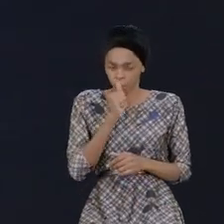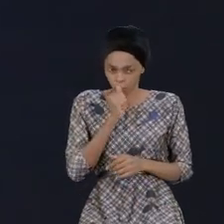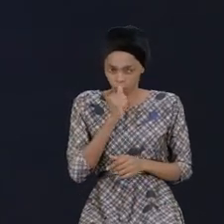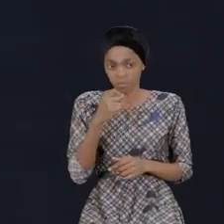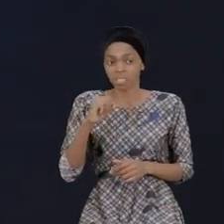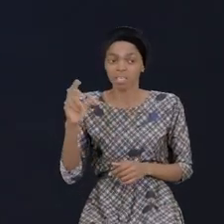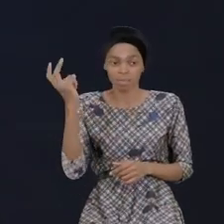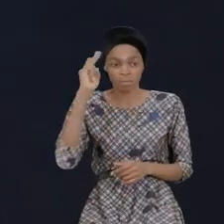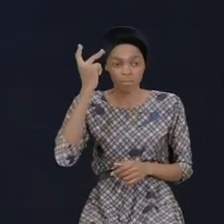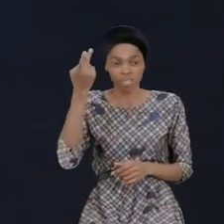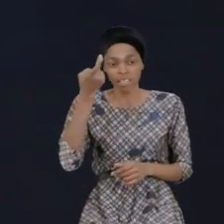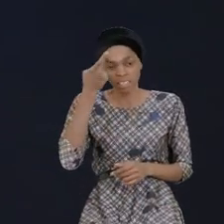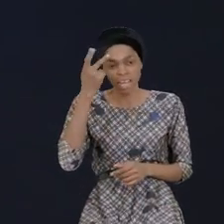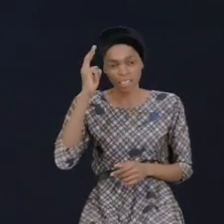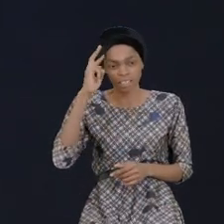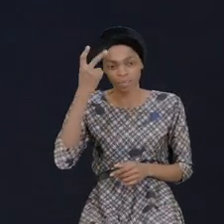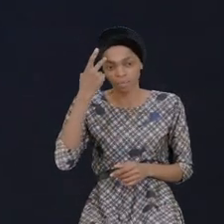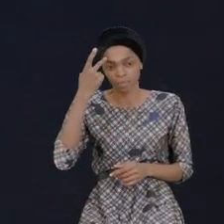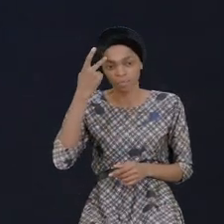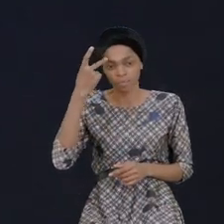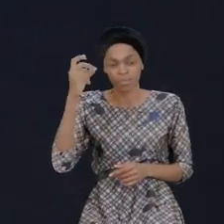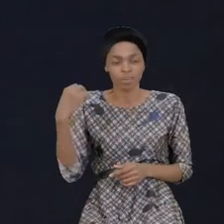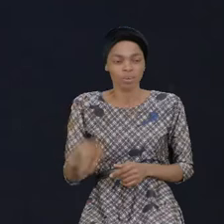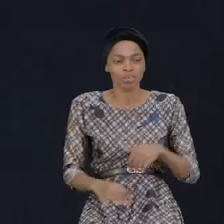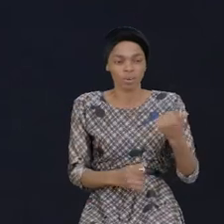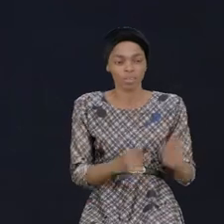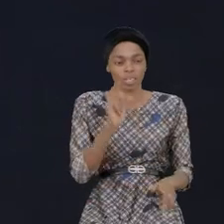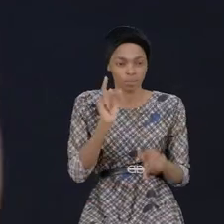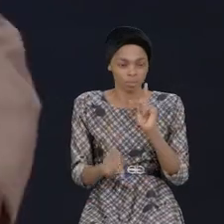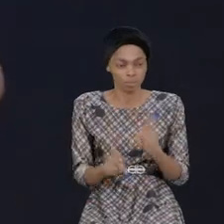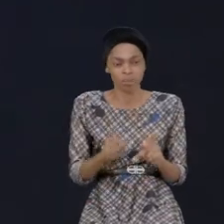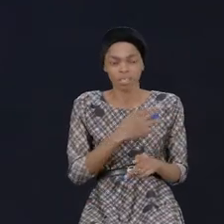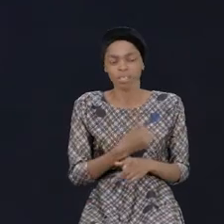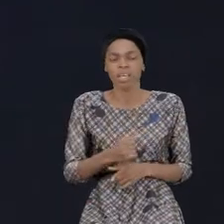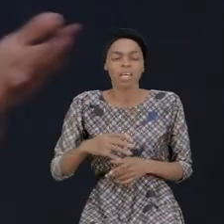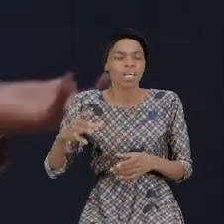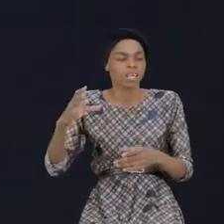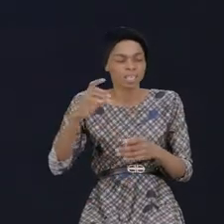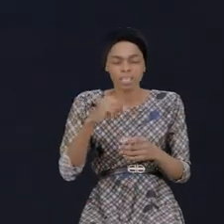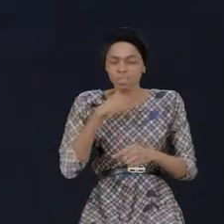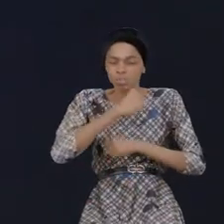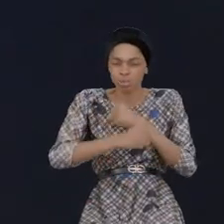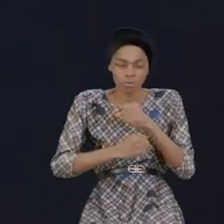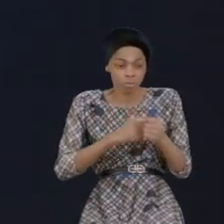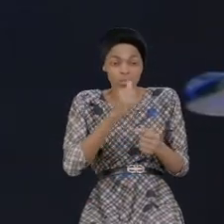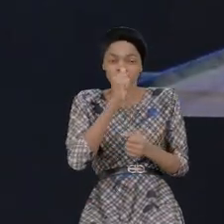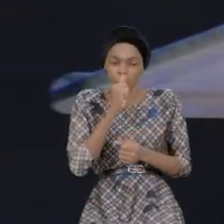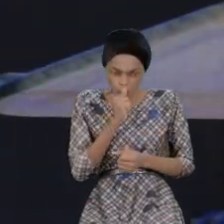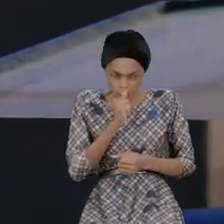suffers the misapplication of the word of God by other people. It suffers